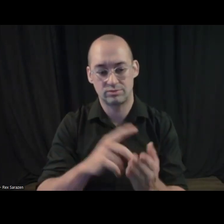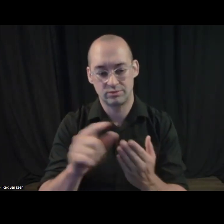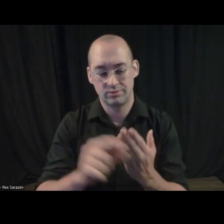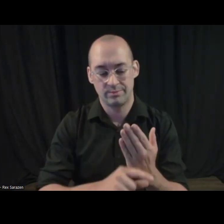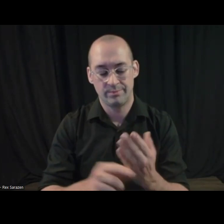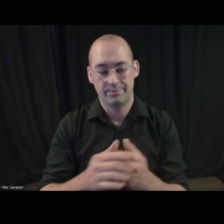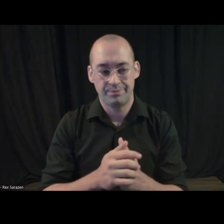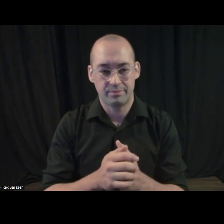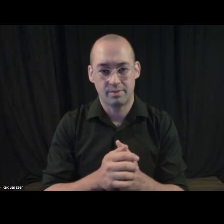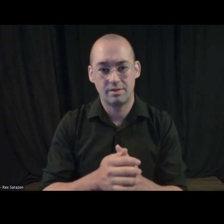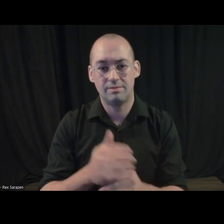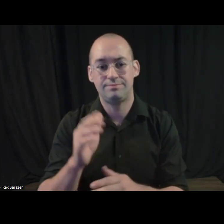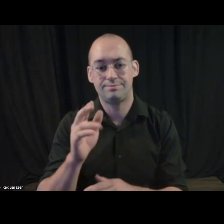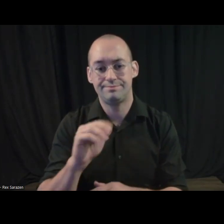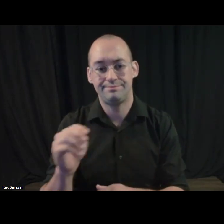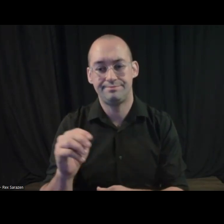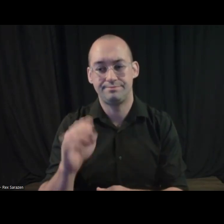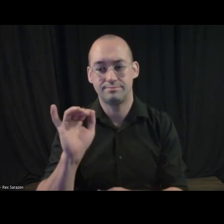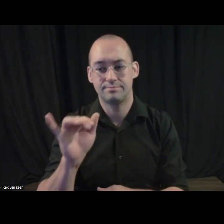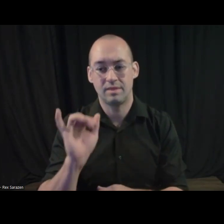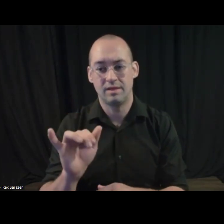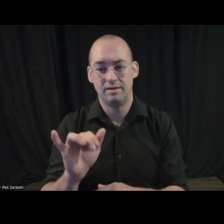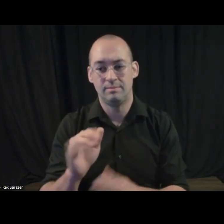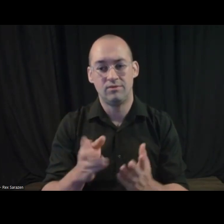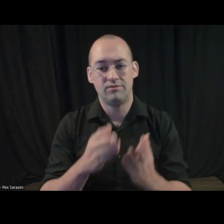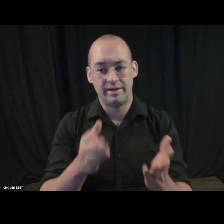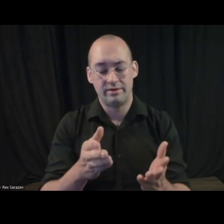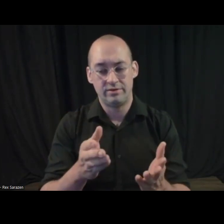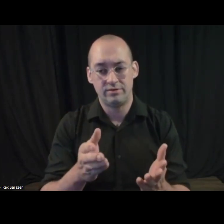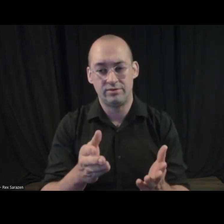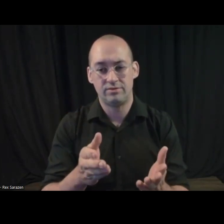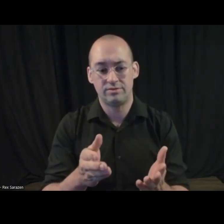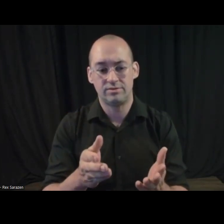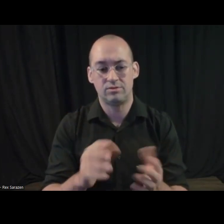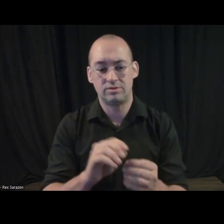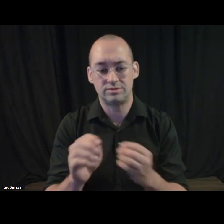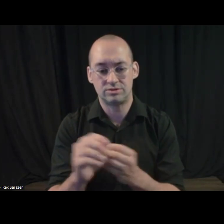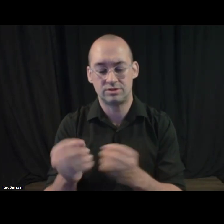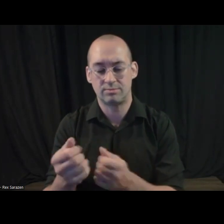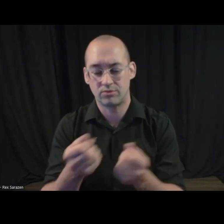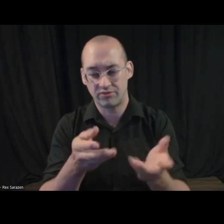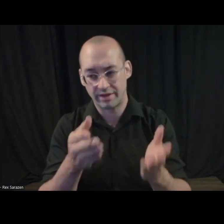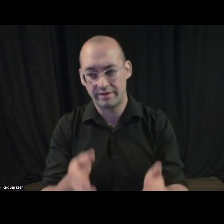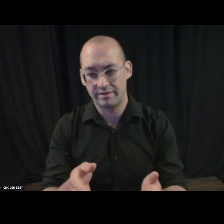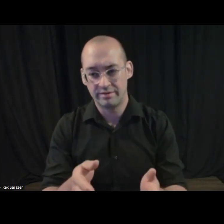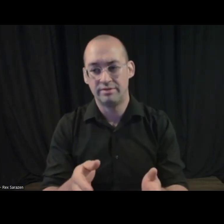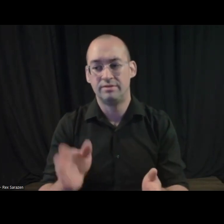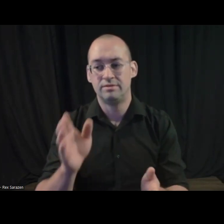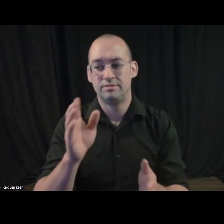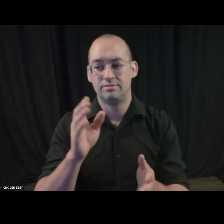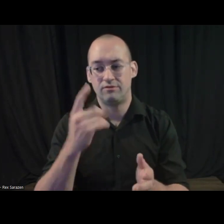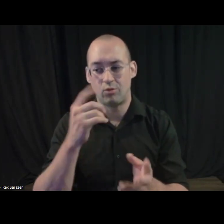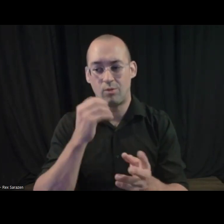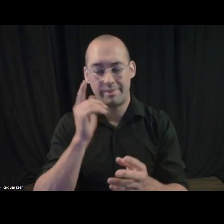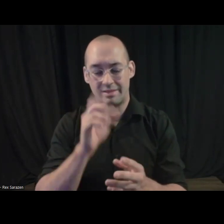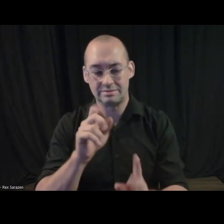programs so that providers, organizations providing the services to homeless individuals